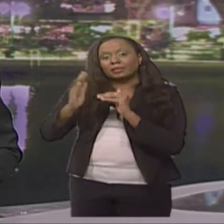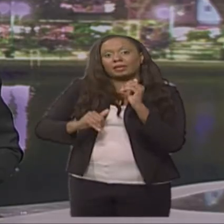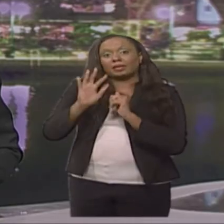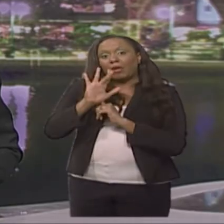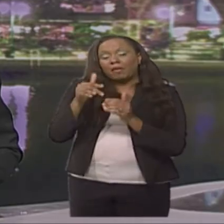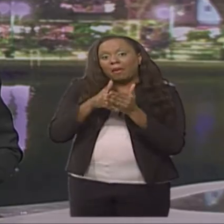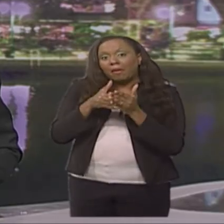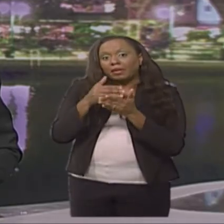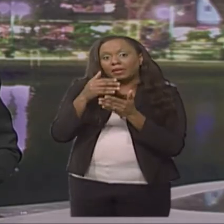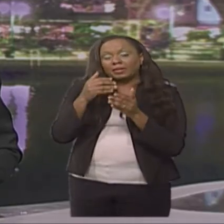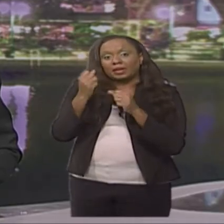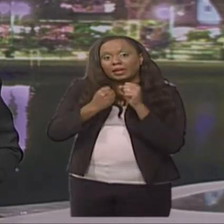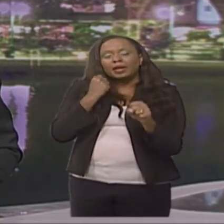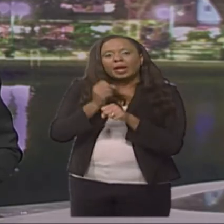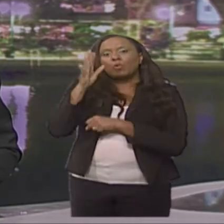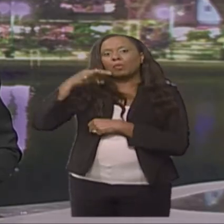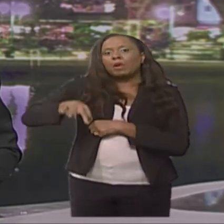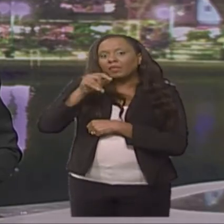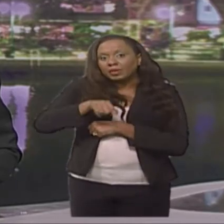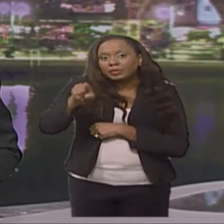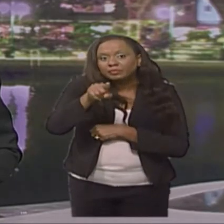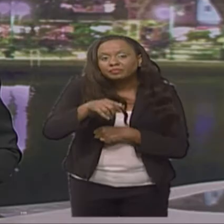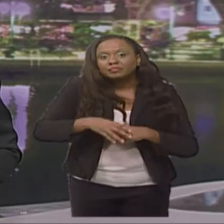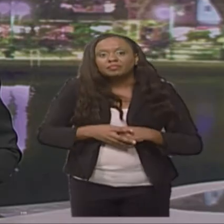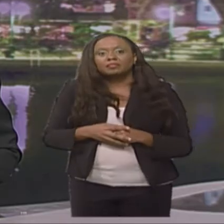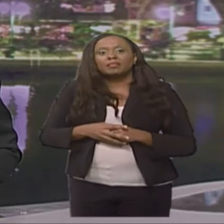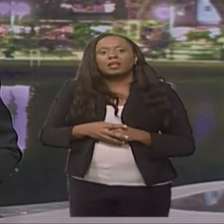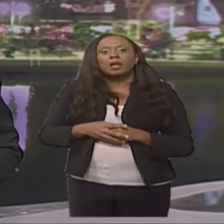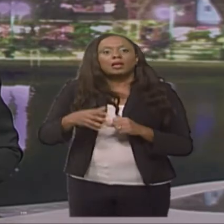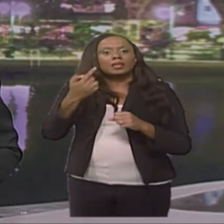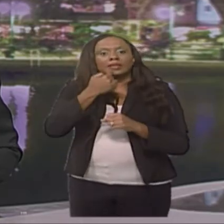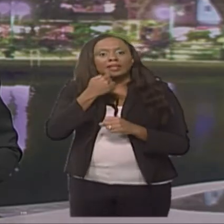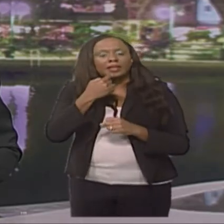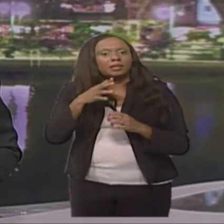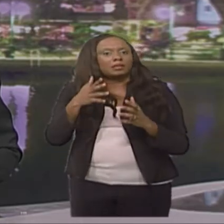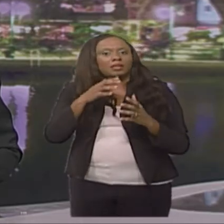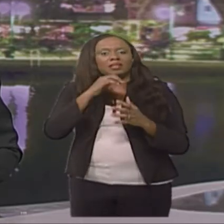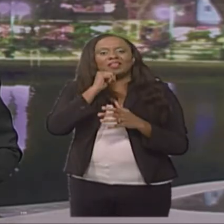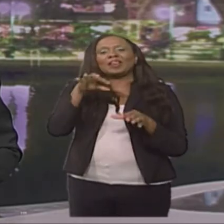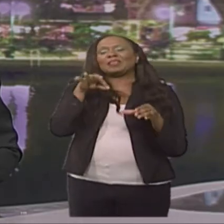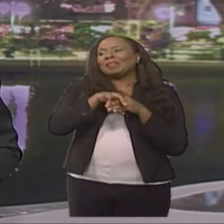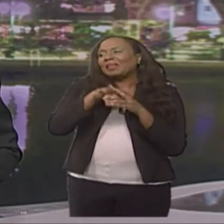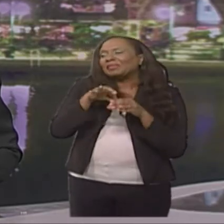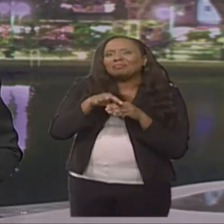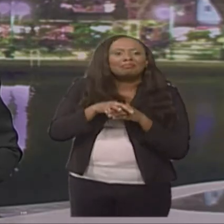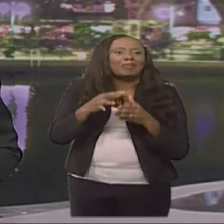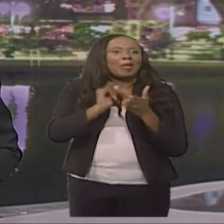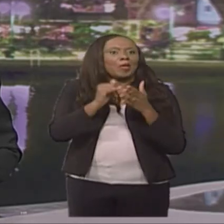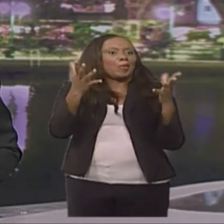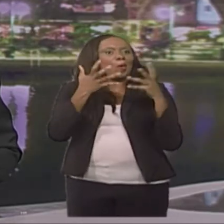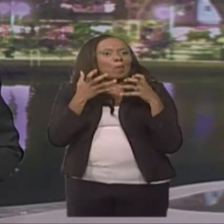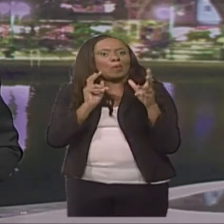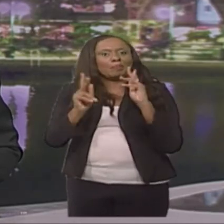be, there have been some improvements, especially in the area of increased revenue. Mr. Sinclair has made it clear that the move is not an